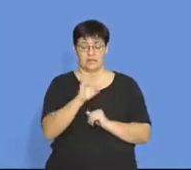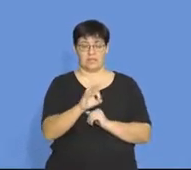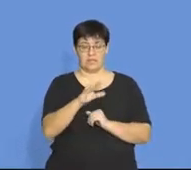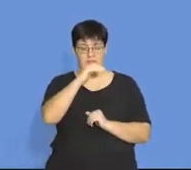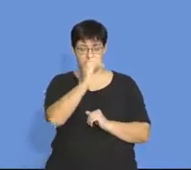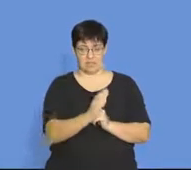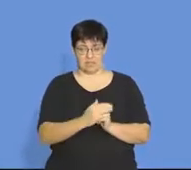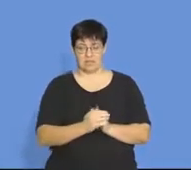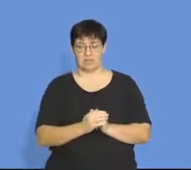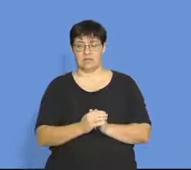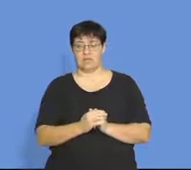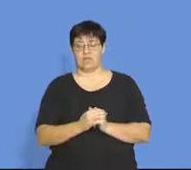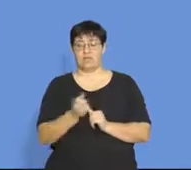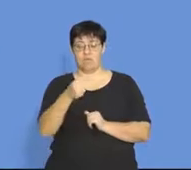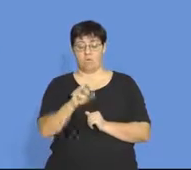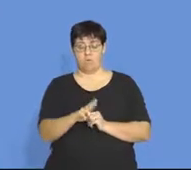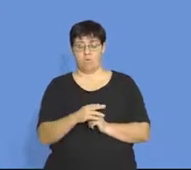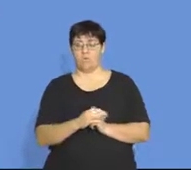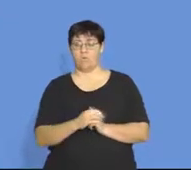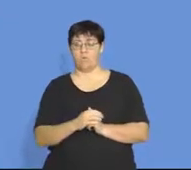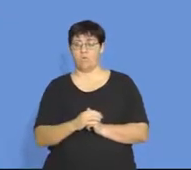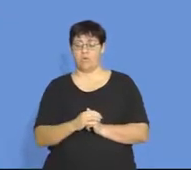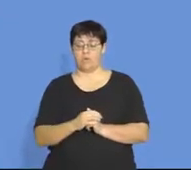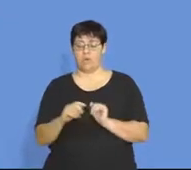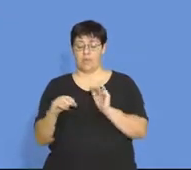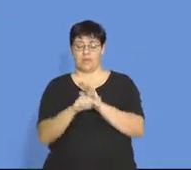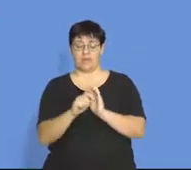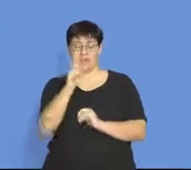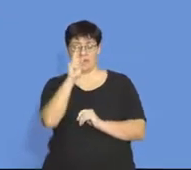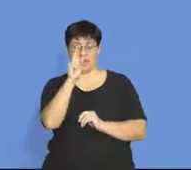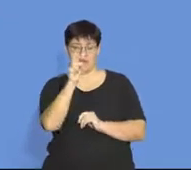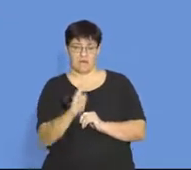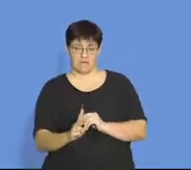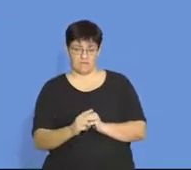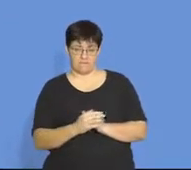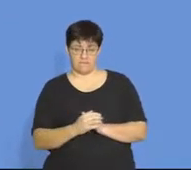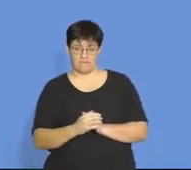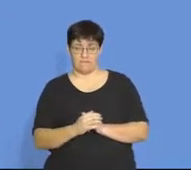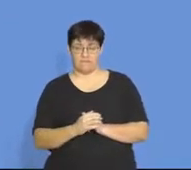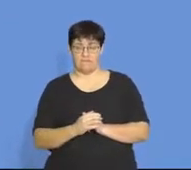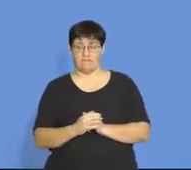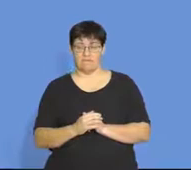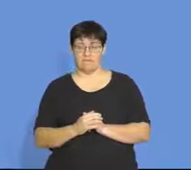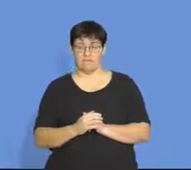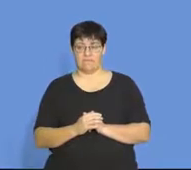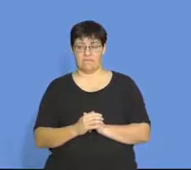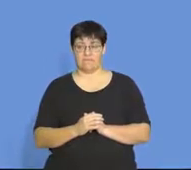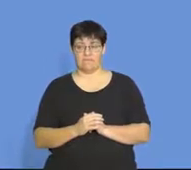a semicolon, negative 3. And then the other solution will be you using the word